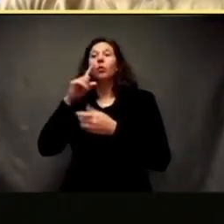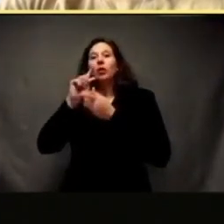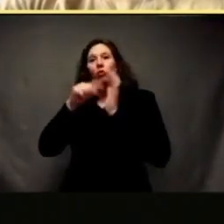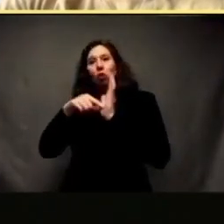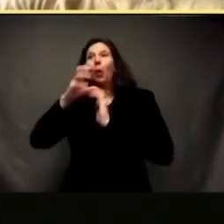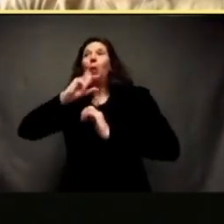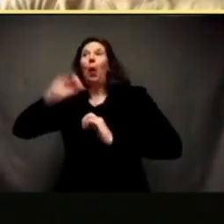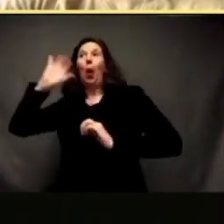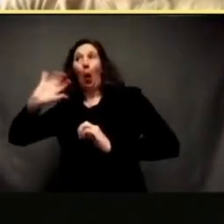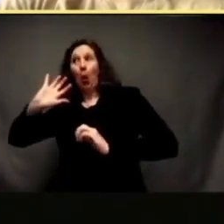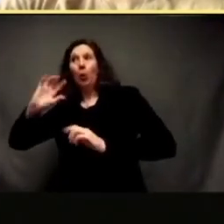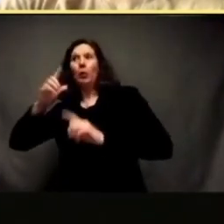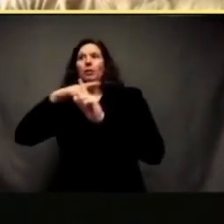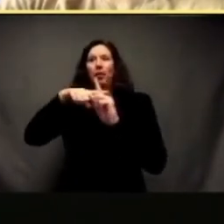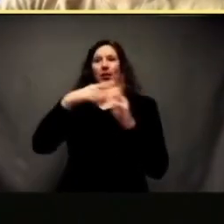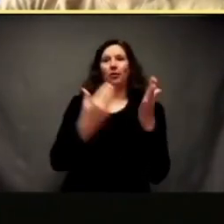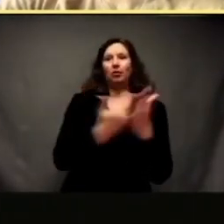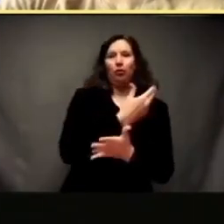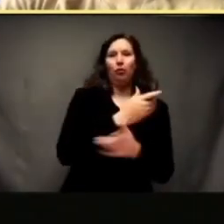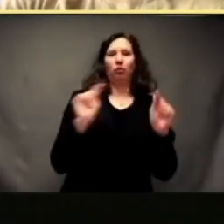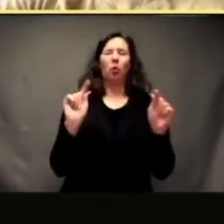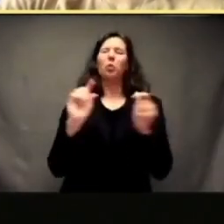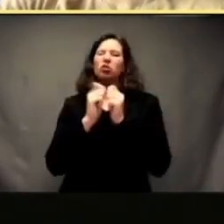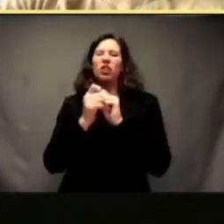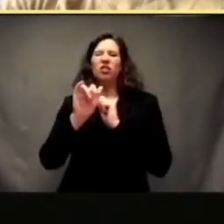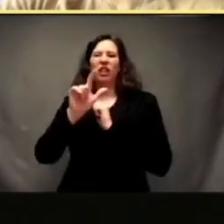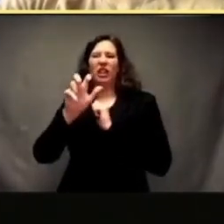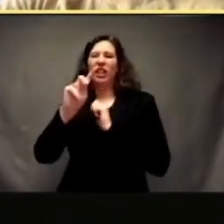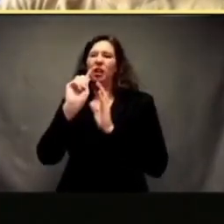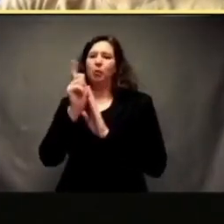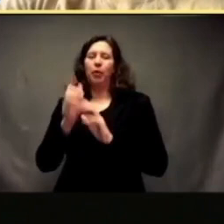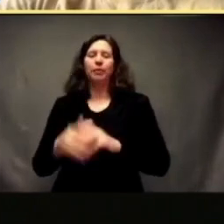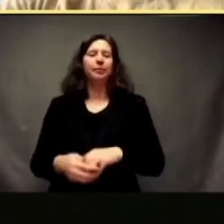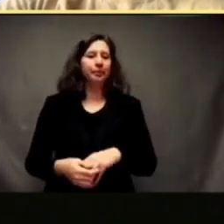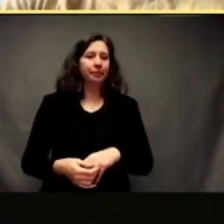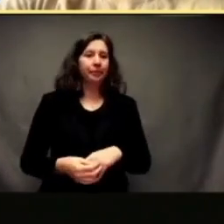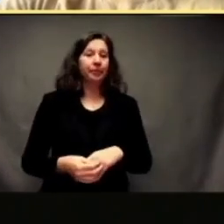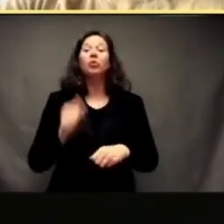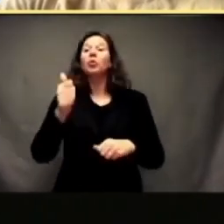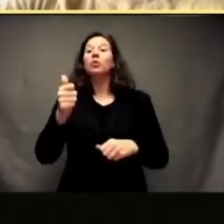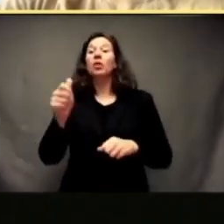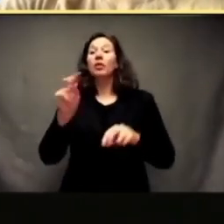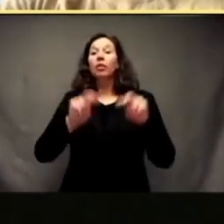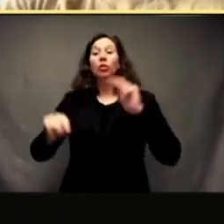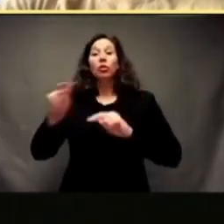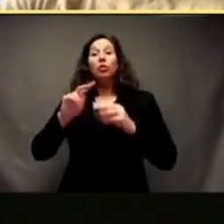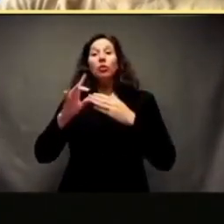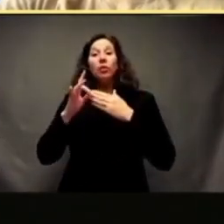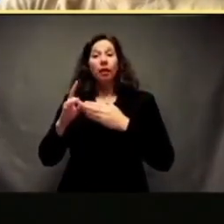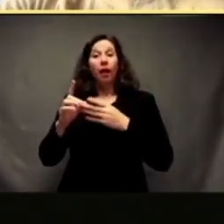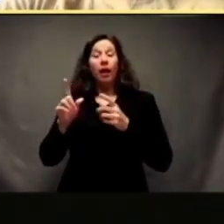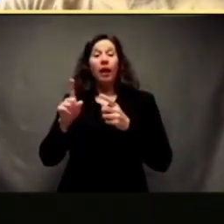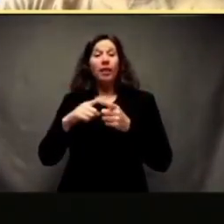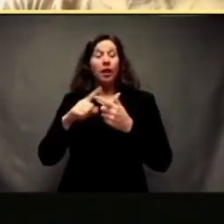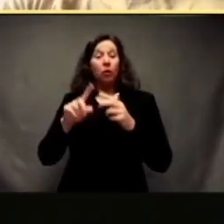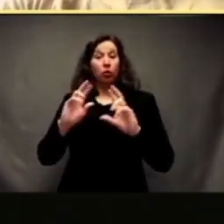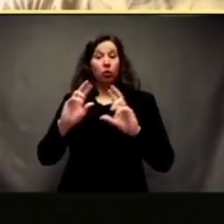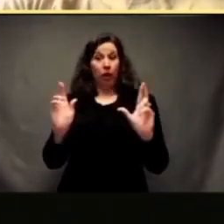So take a few more moments to look through the guide. And when you're ready, we are going to meet